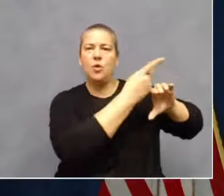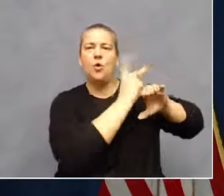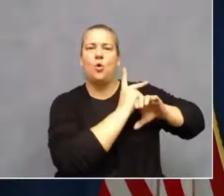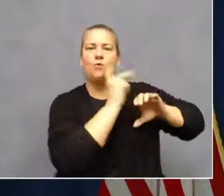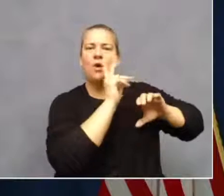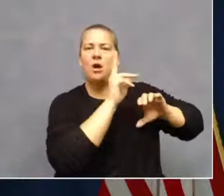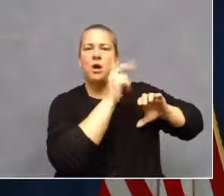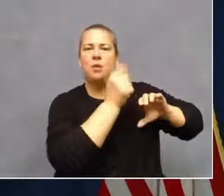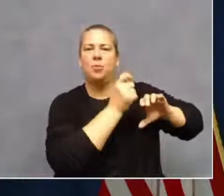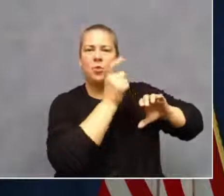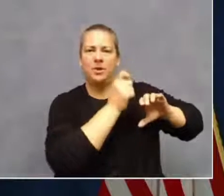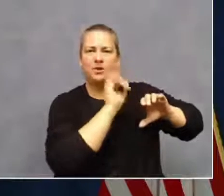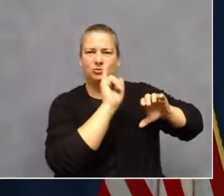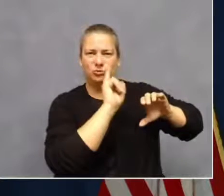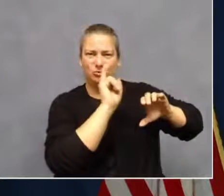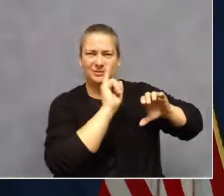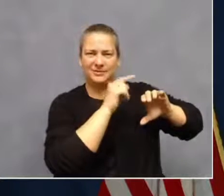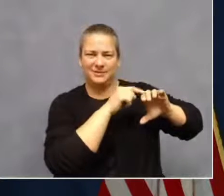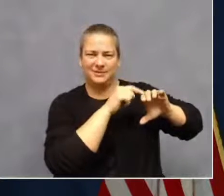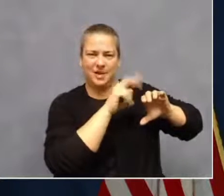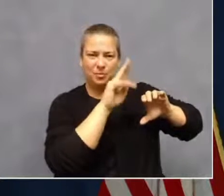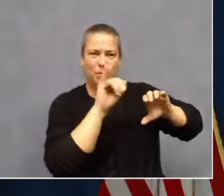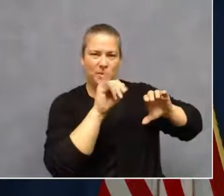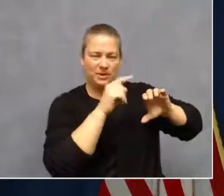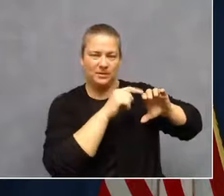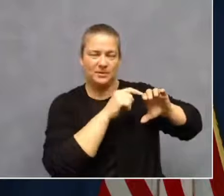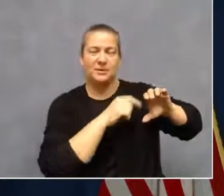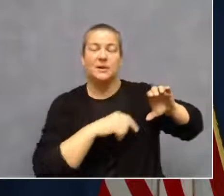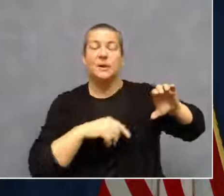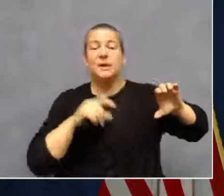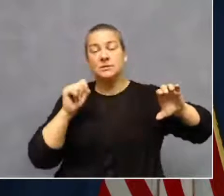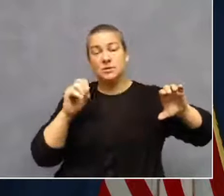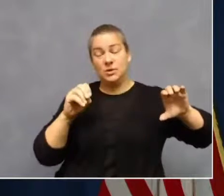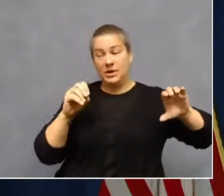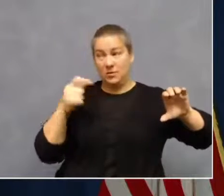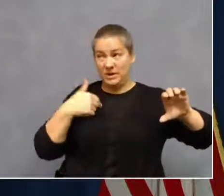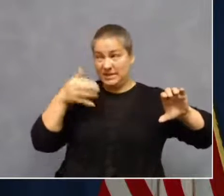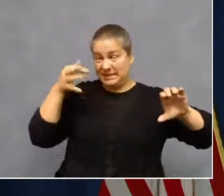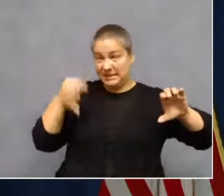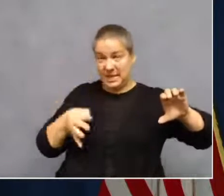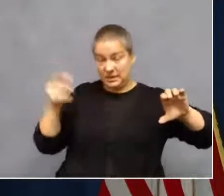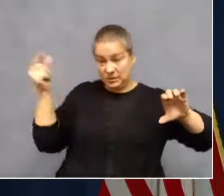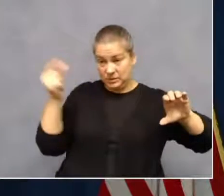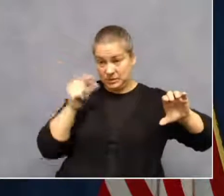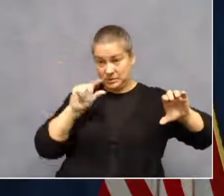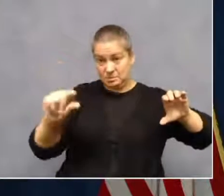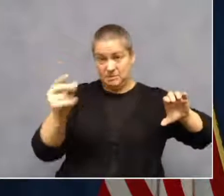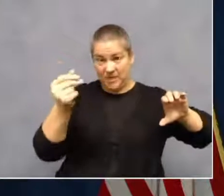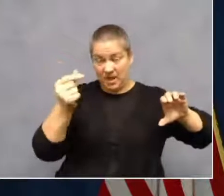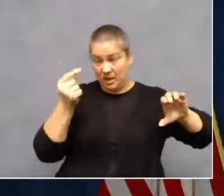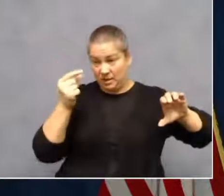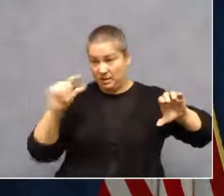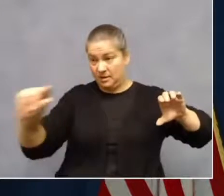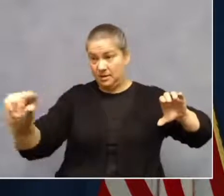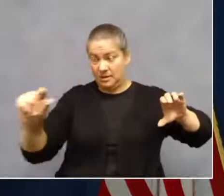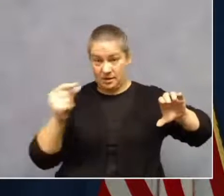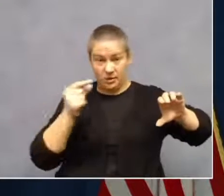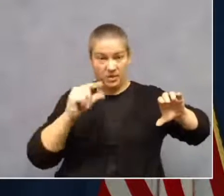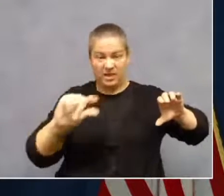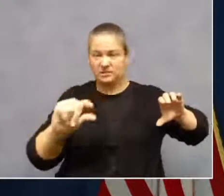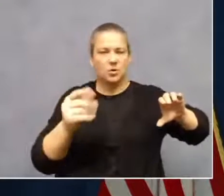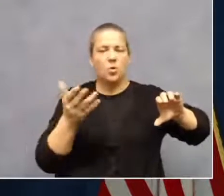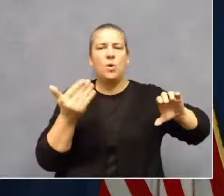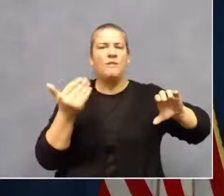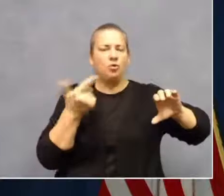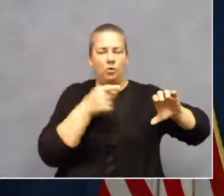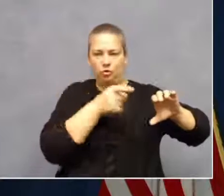And so every additional decision that we make to provide funds, whether it be to this or others, will be less